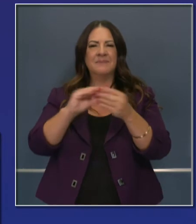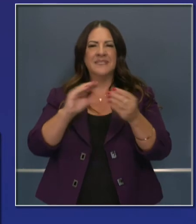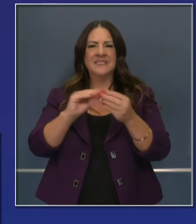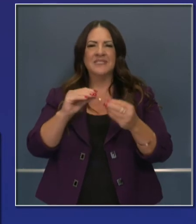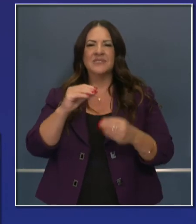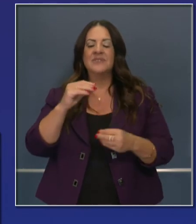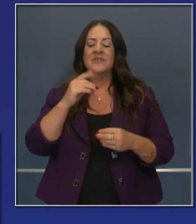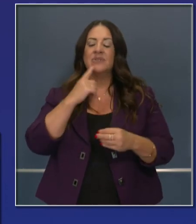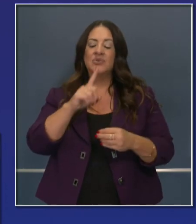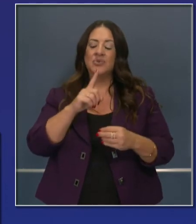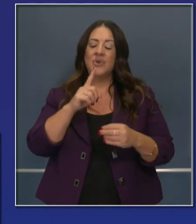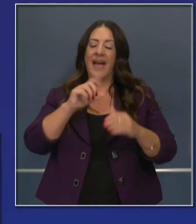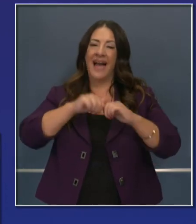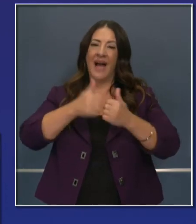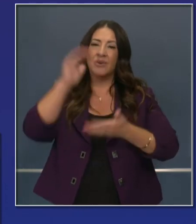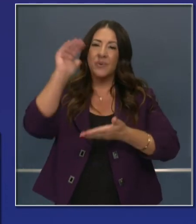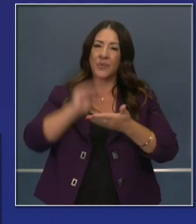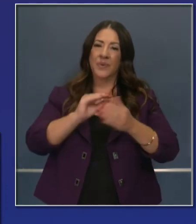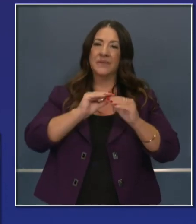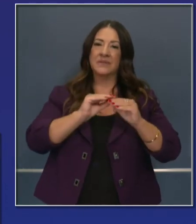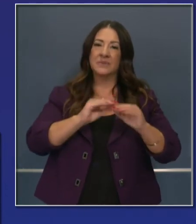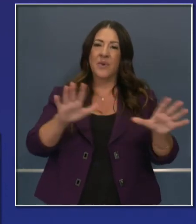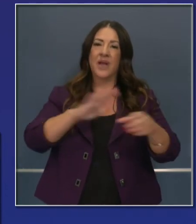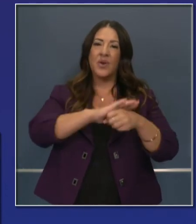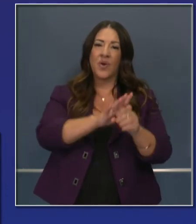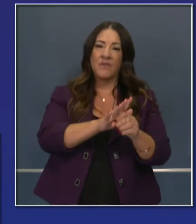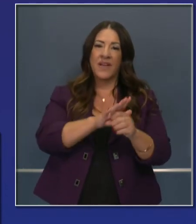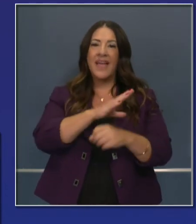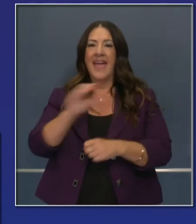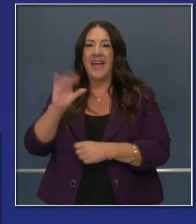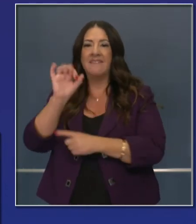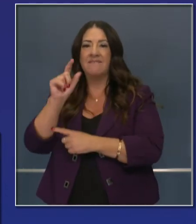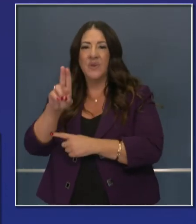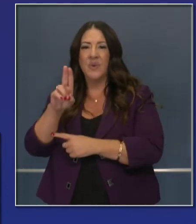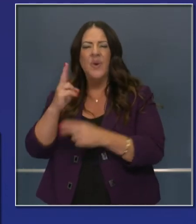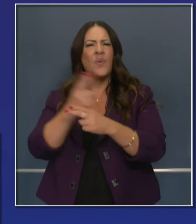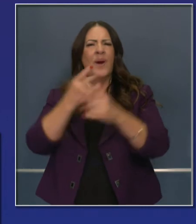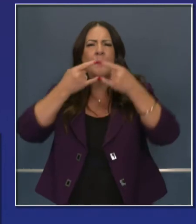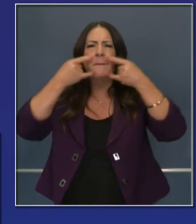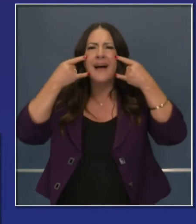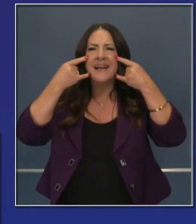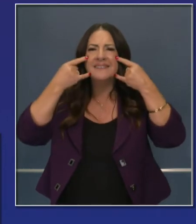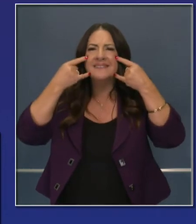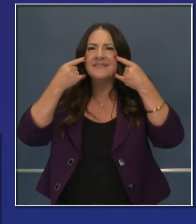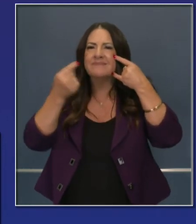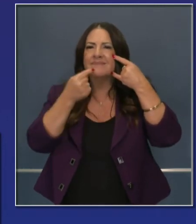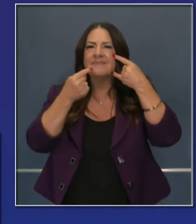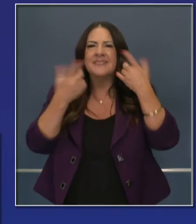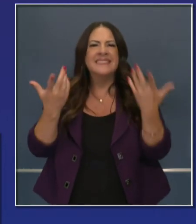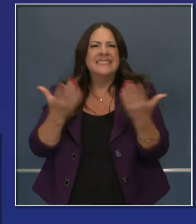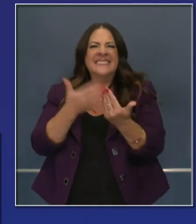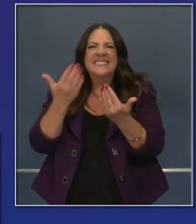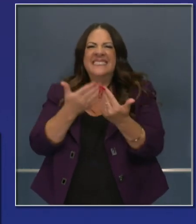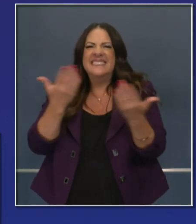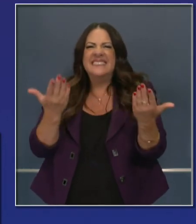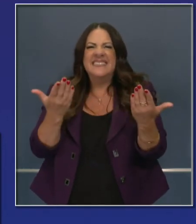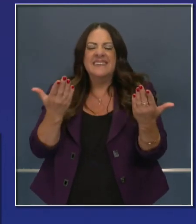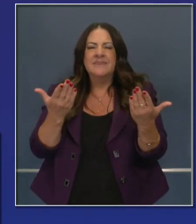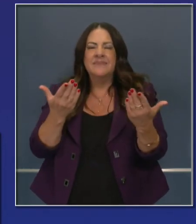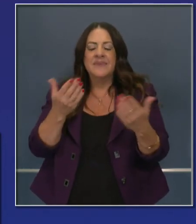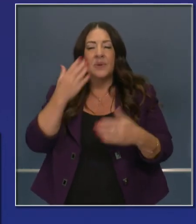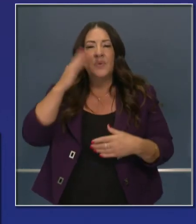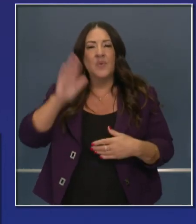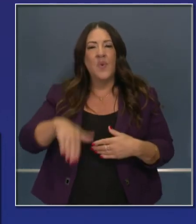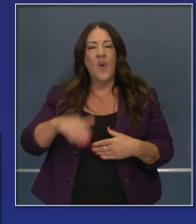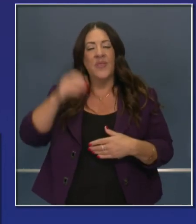the flu, but addressing transmission of COVID-19 of wearing a mask. It's an interesting point that in the southern